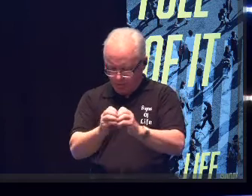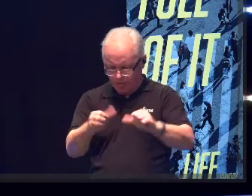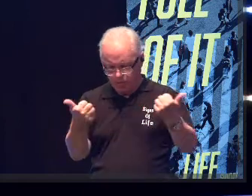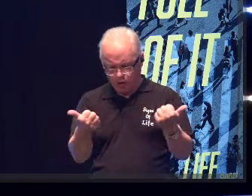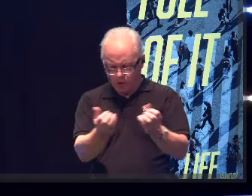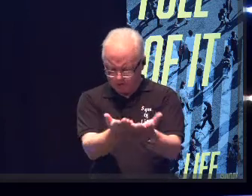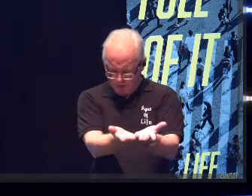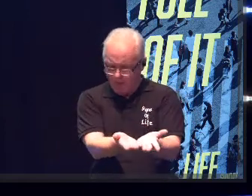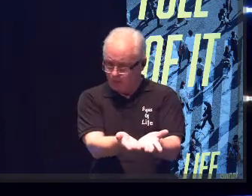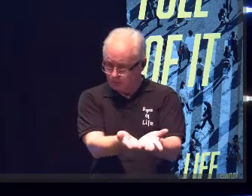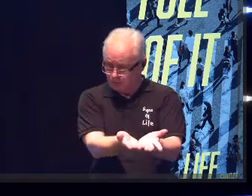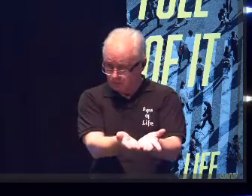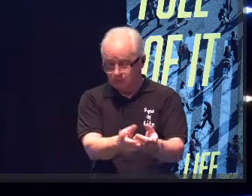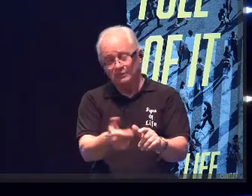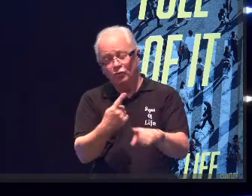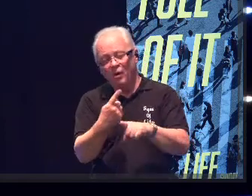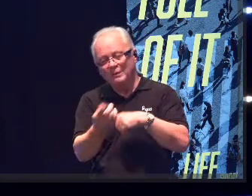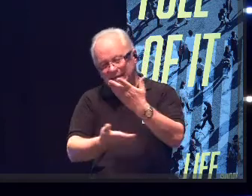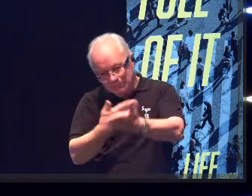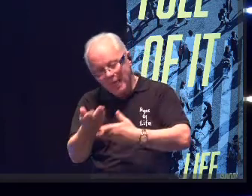little more about that later on.